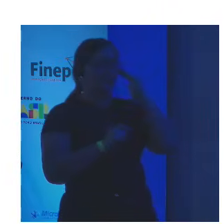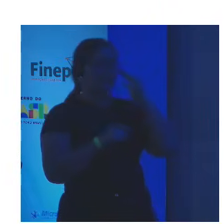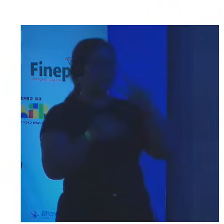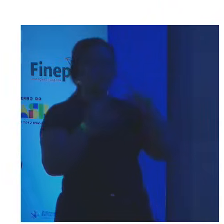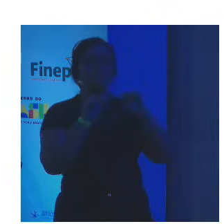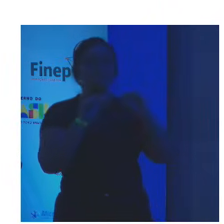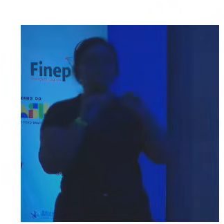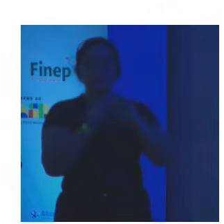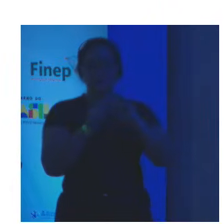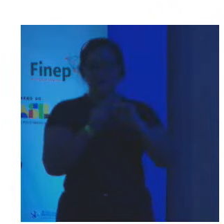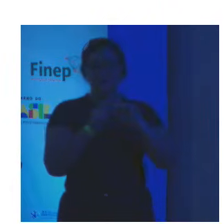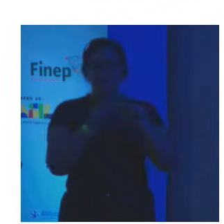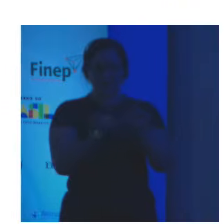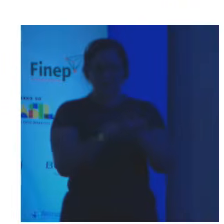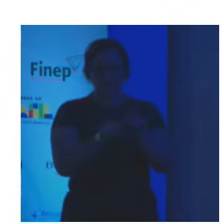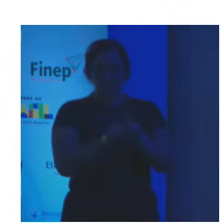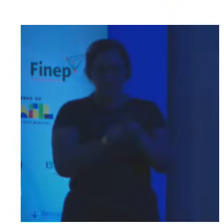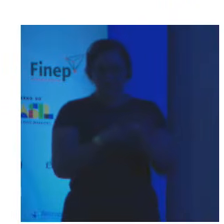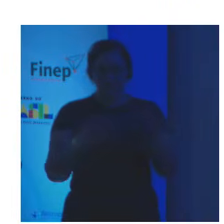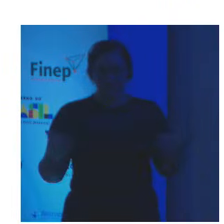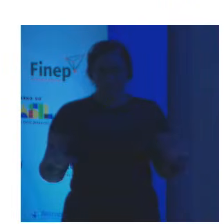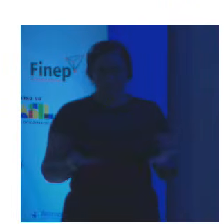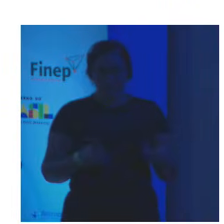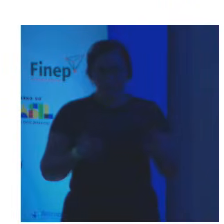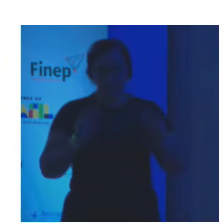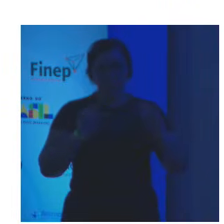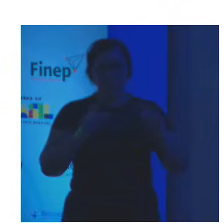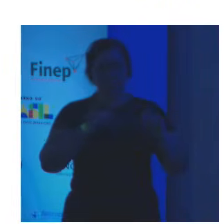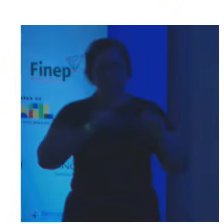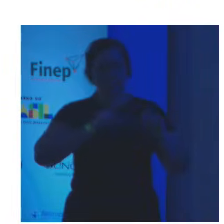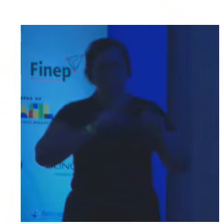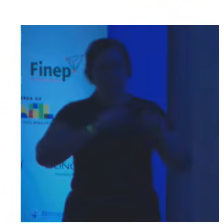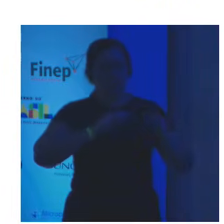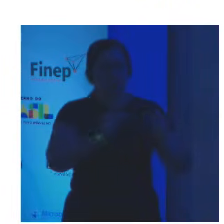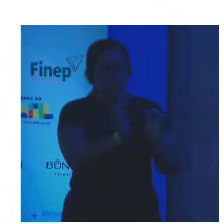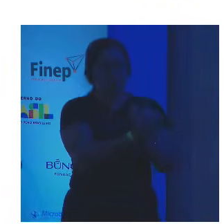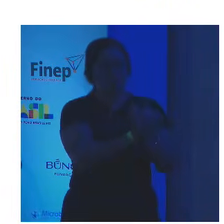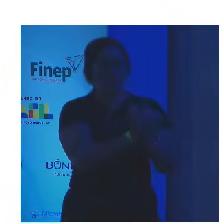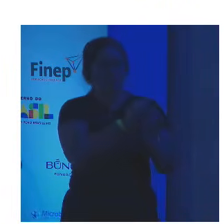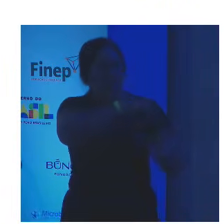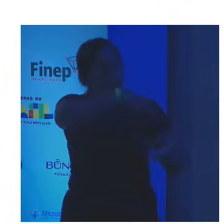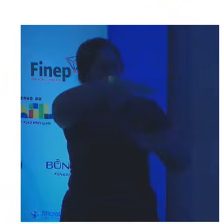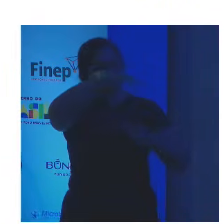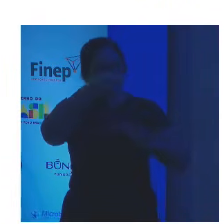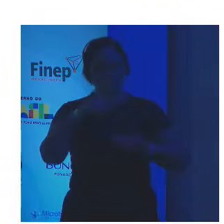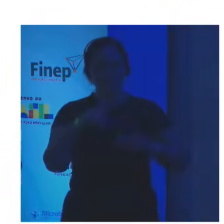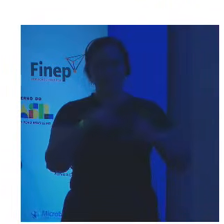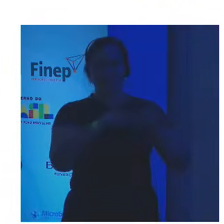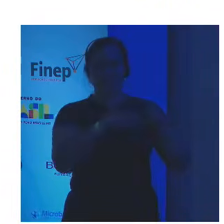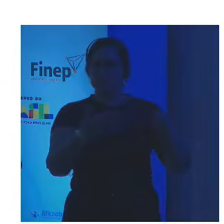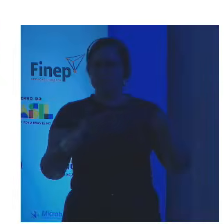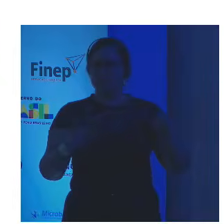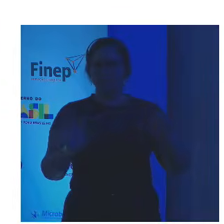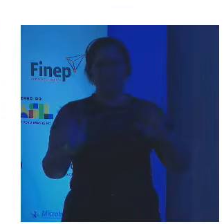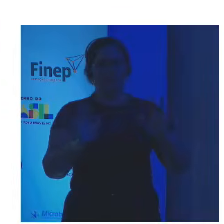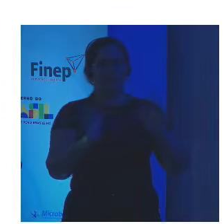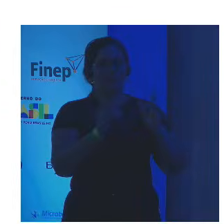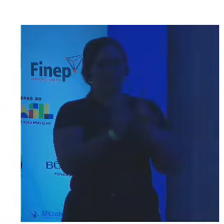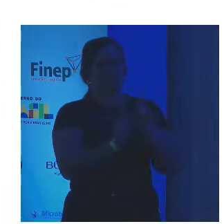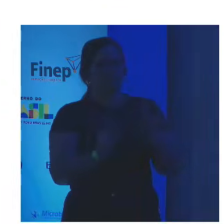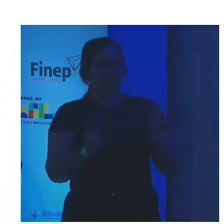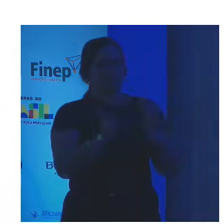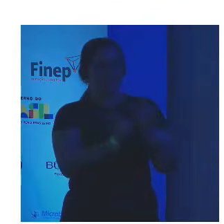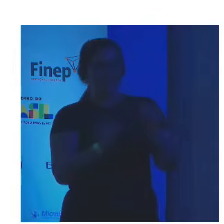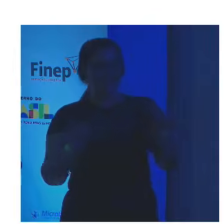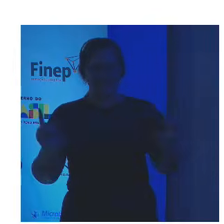time also to deliver as one global ocean community. We can not do it in isolation, so it has to be, we should